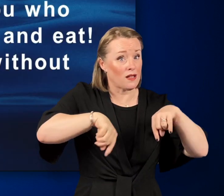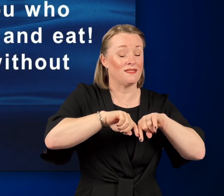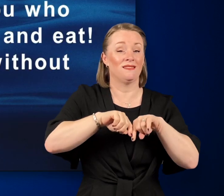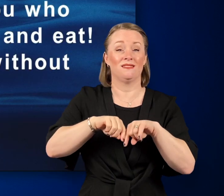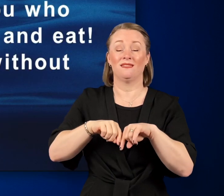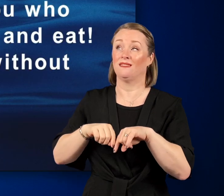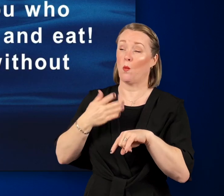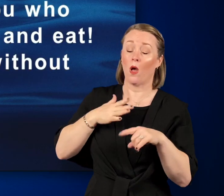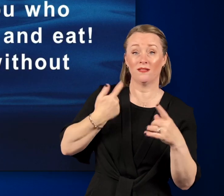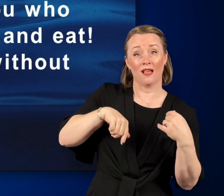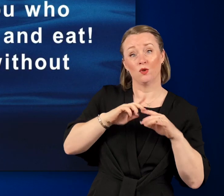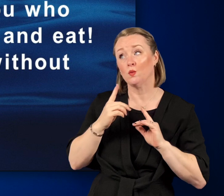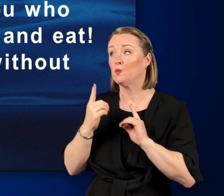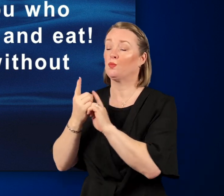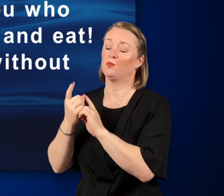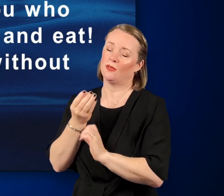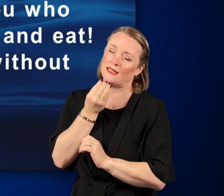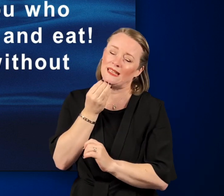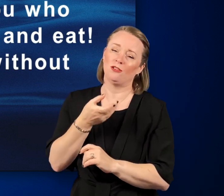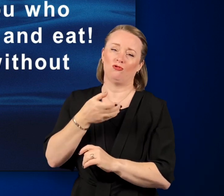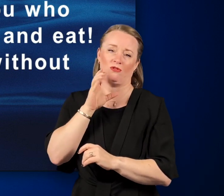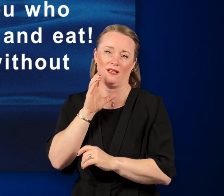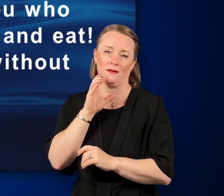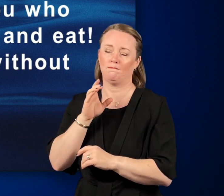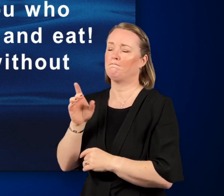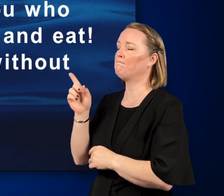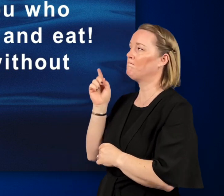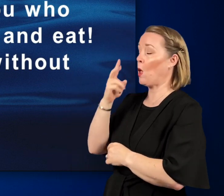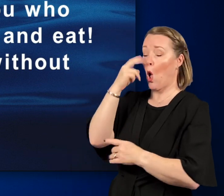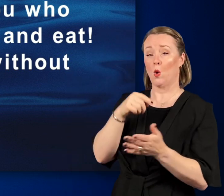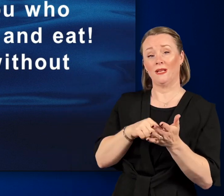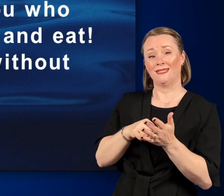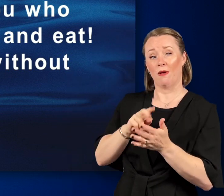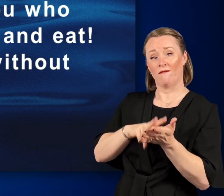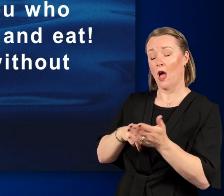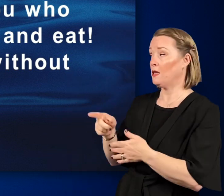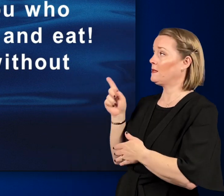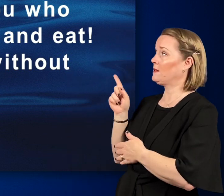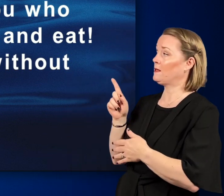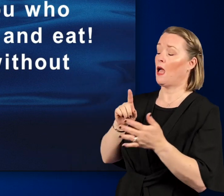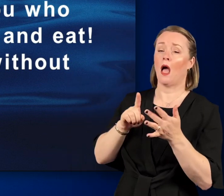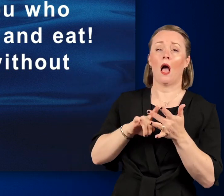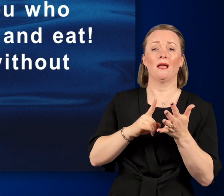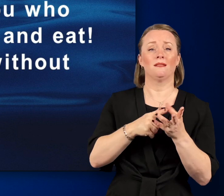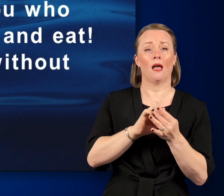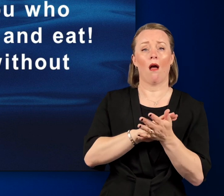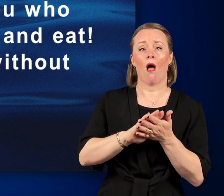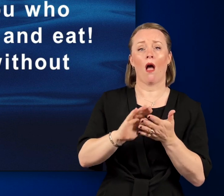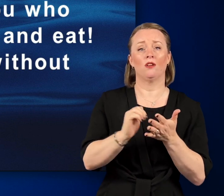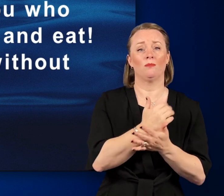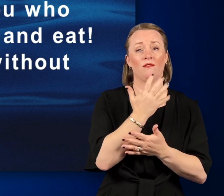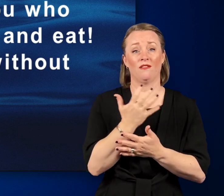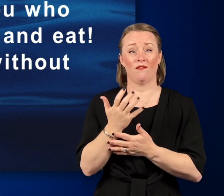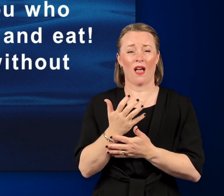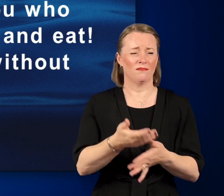Isaiah 55, we have the verse, come, all you who are thirsty, come to the waters, and you who have no